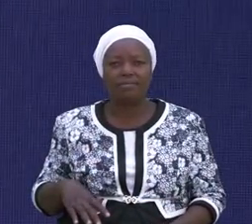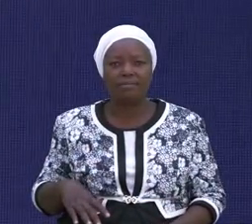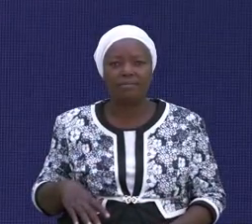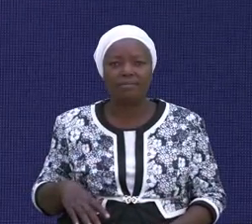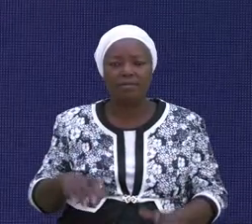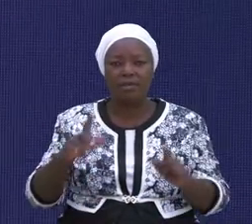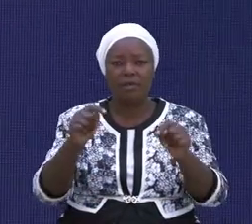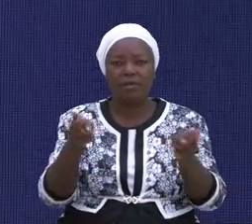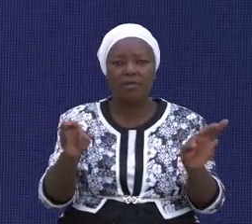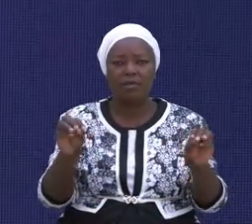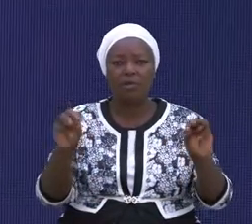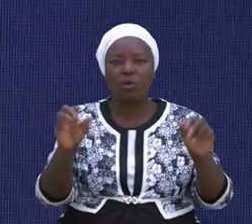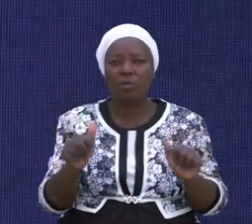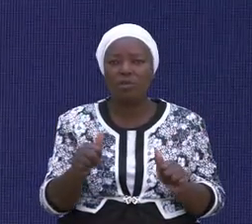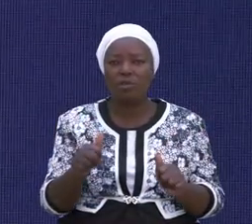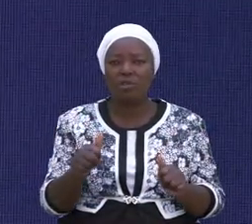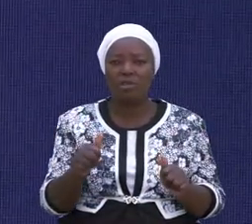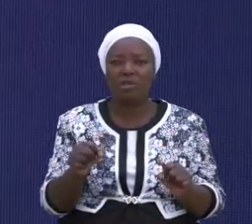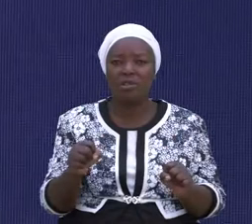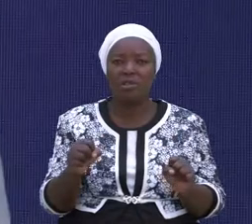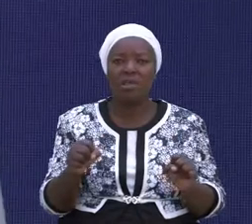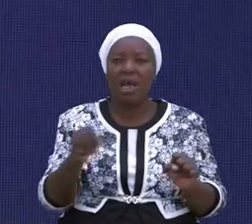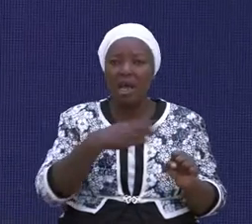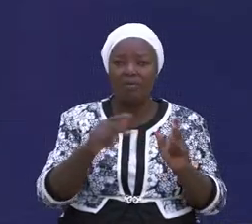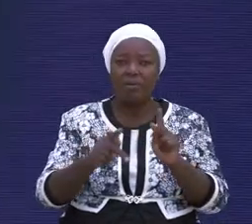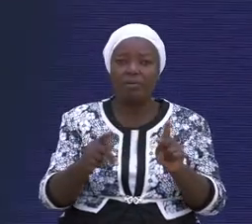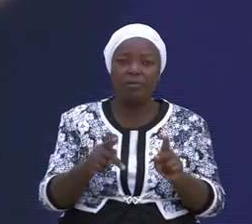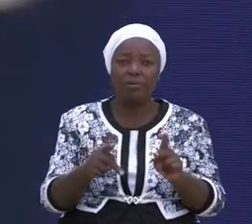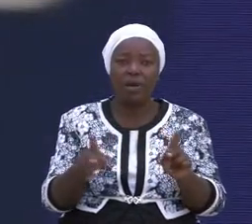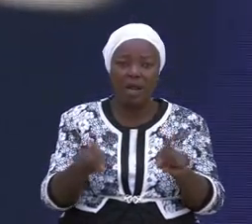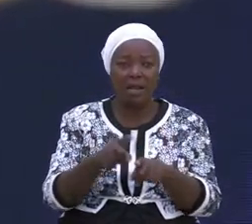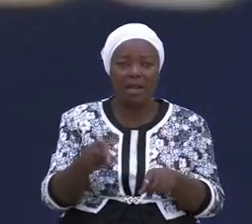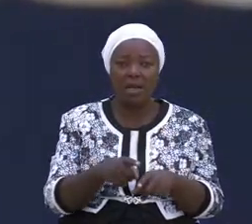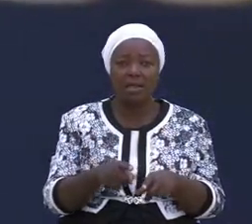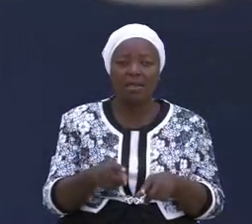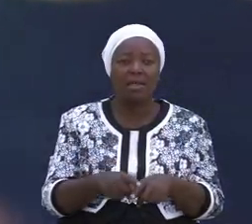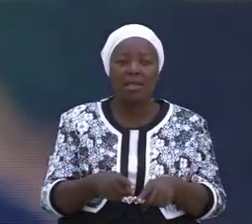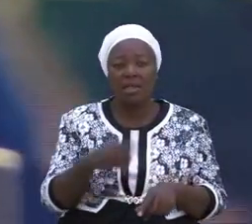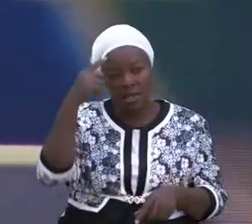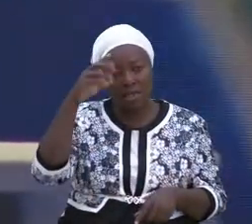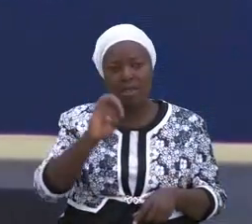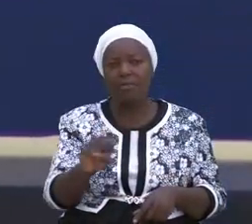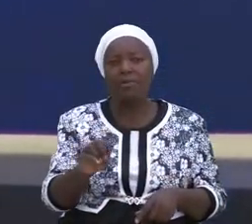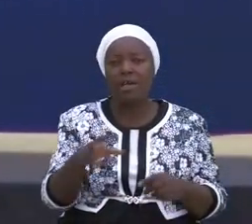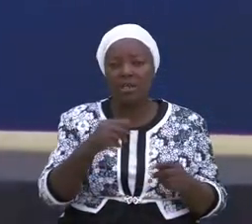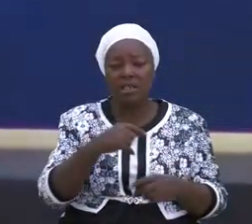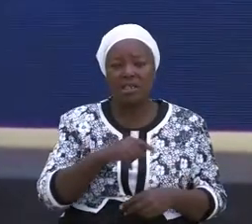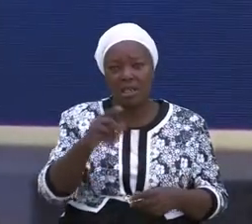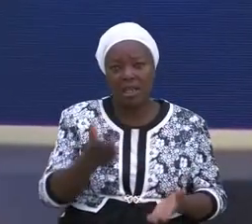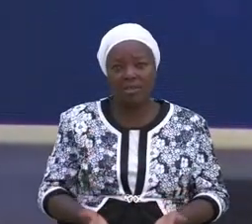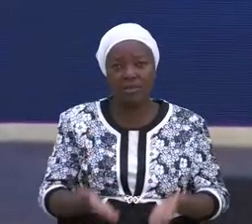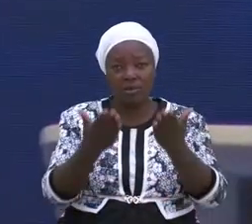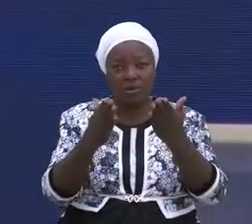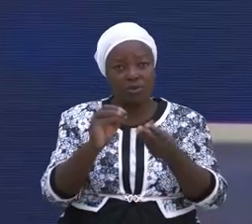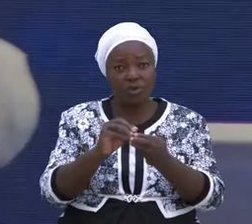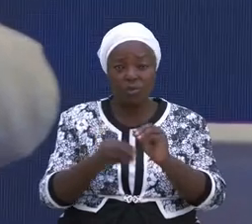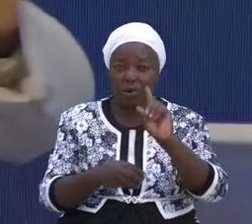Thomas and people like him, they exalt, number one,